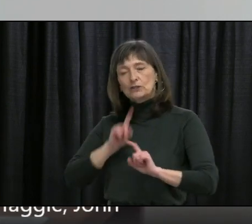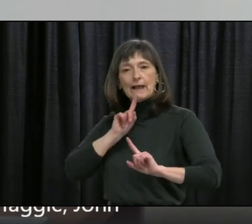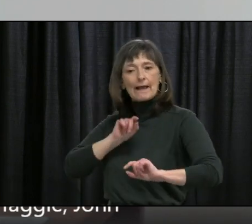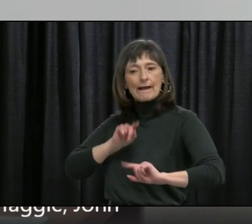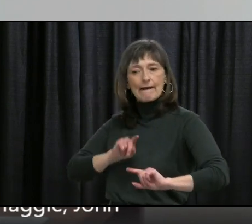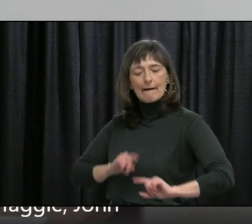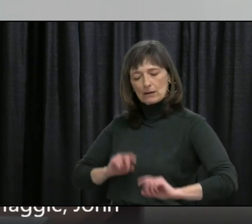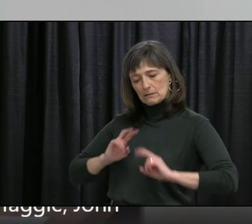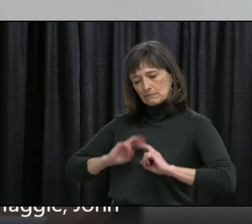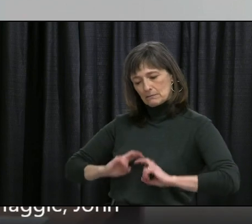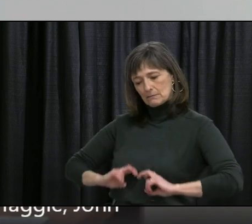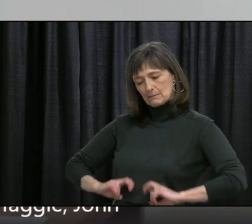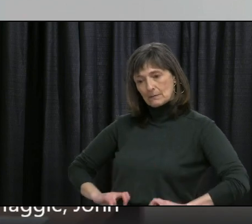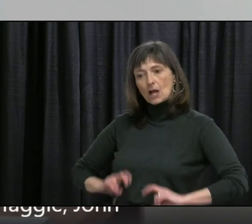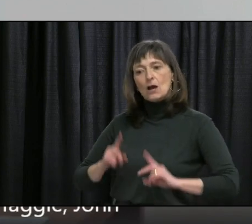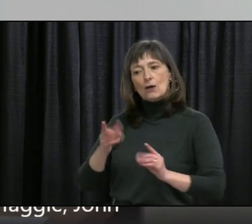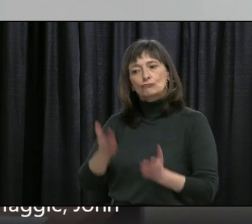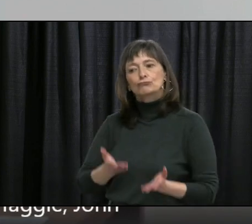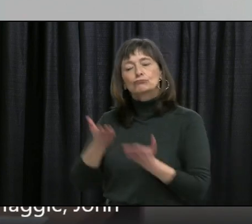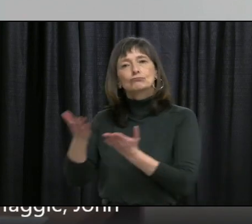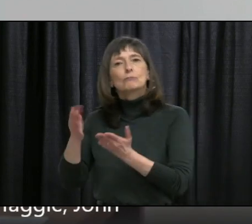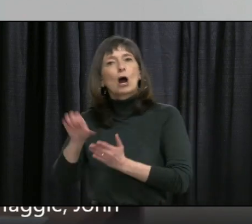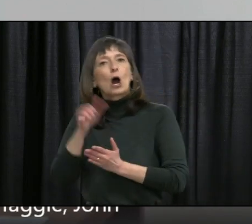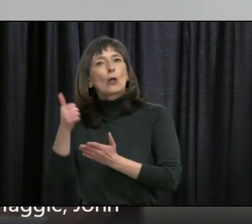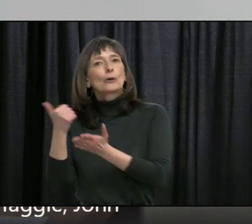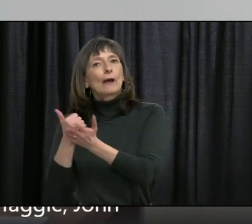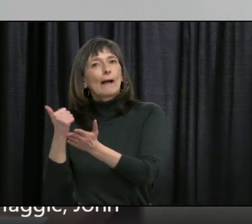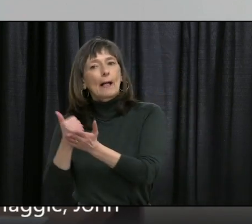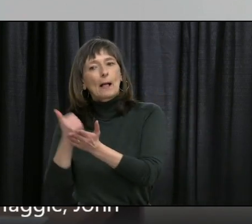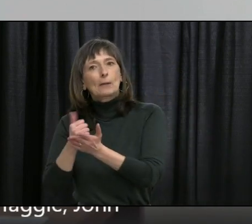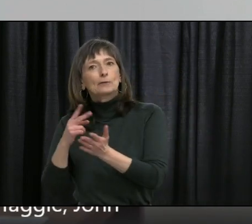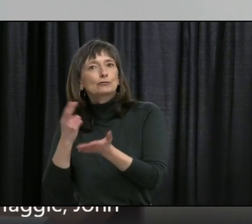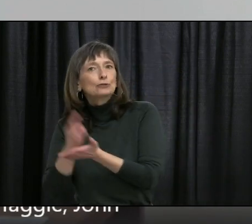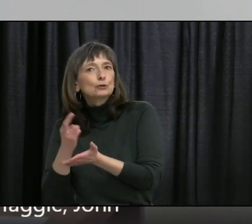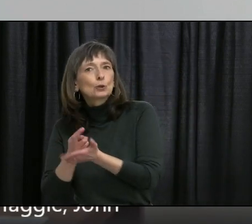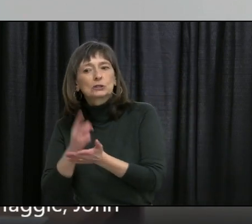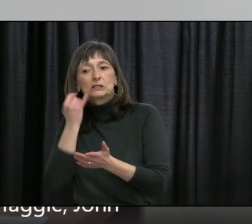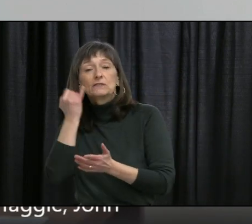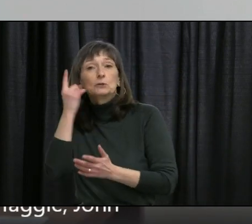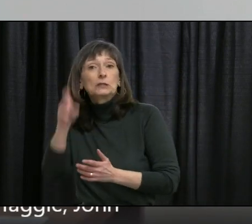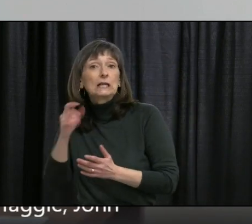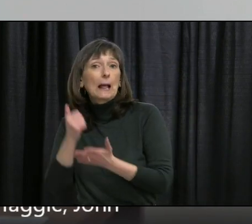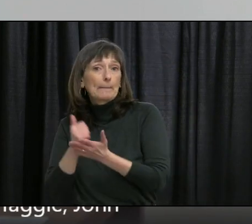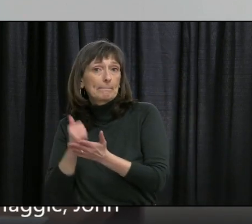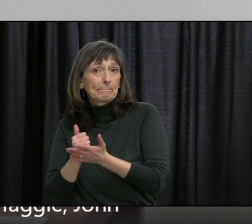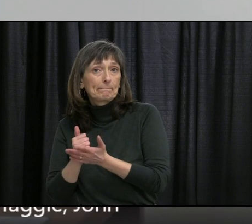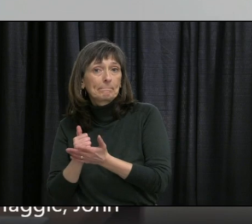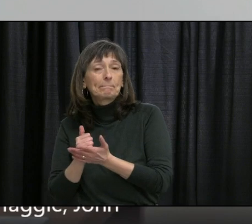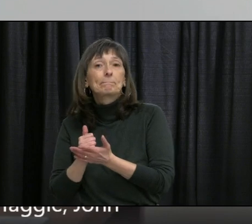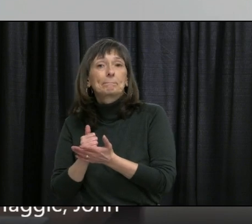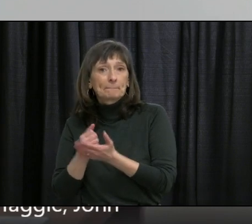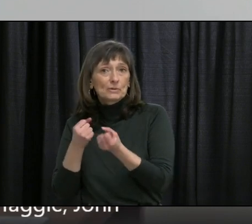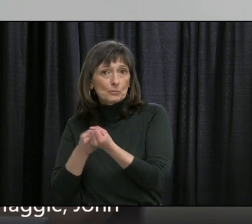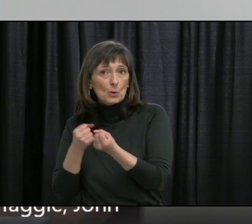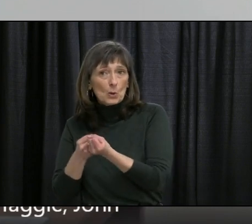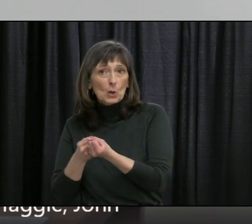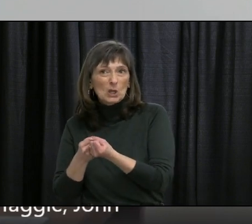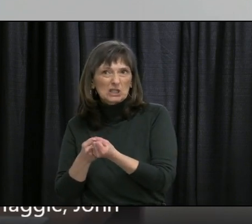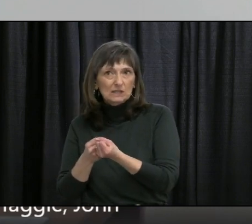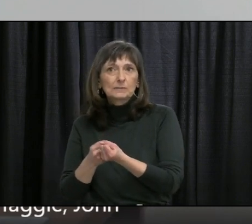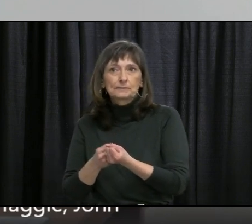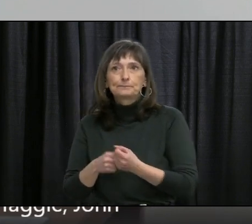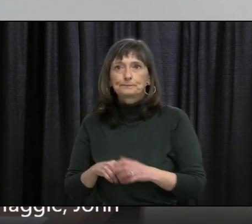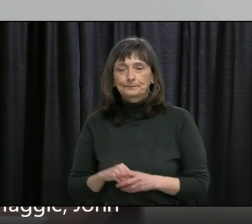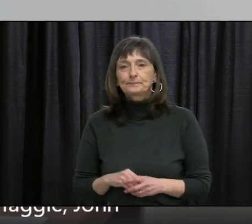it, it's to make some recommendations as to other apps or other places you may want to go for support based on